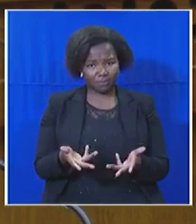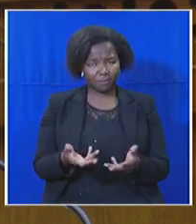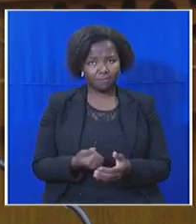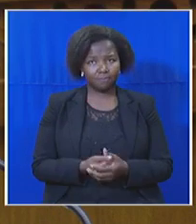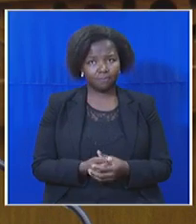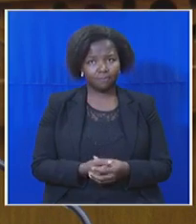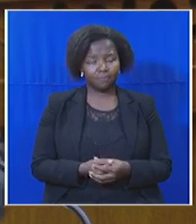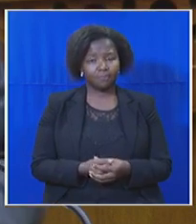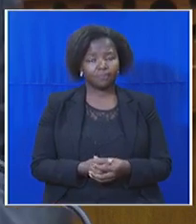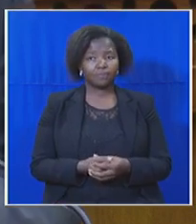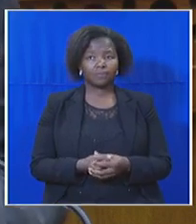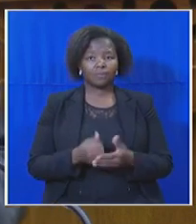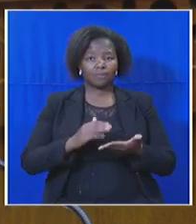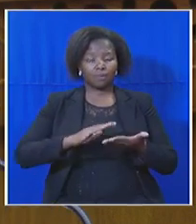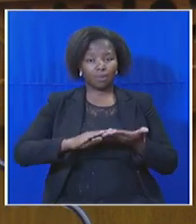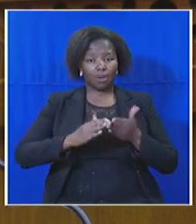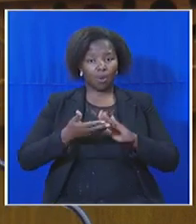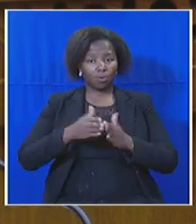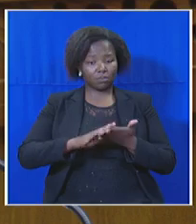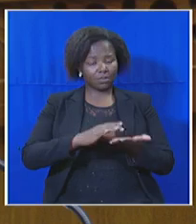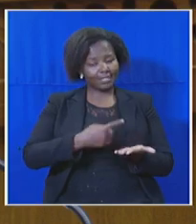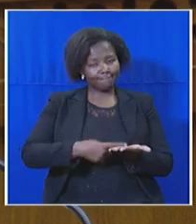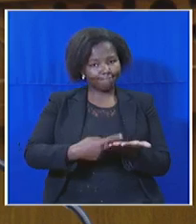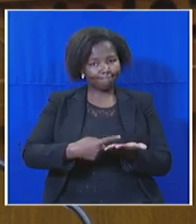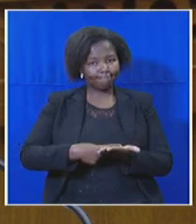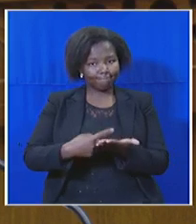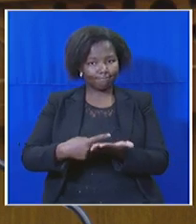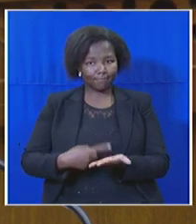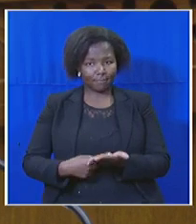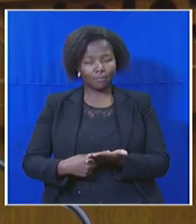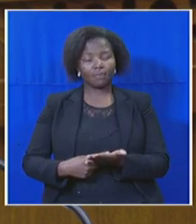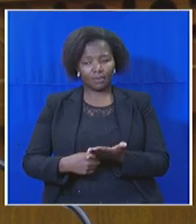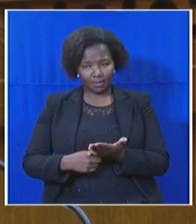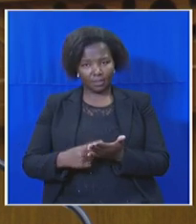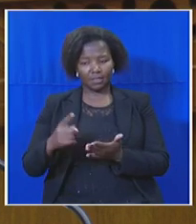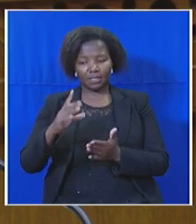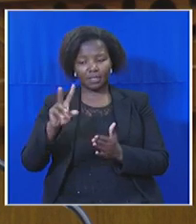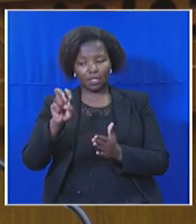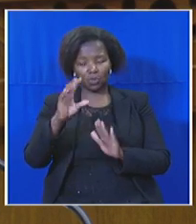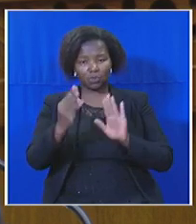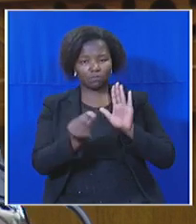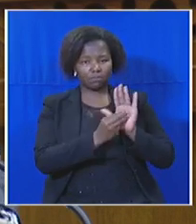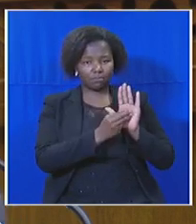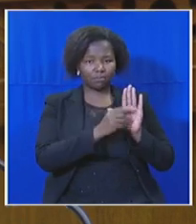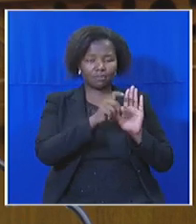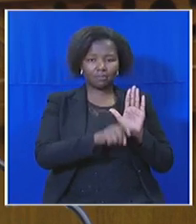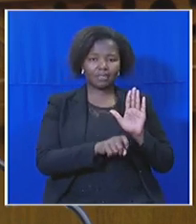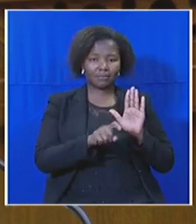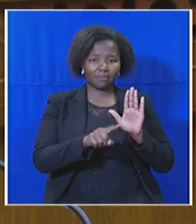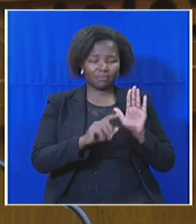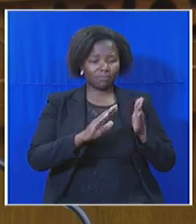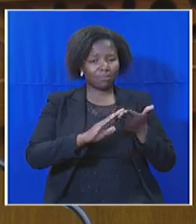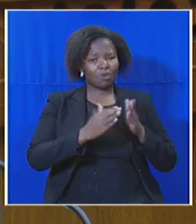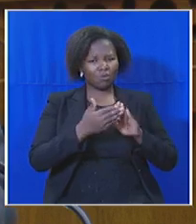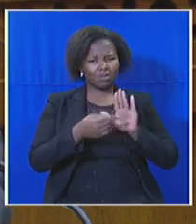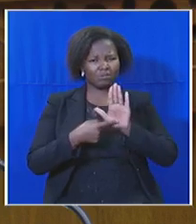Platforms of social discourse have to place this matter on their agenda. Society must highlight the painful